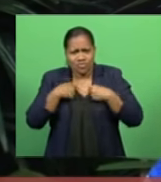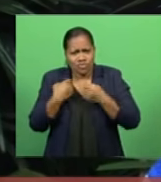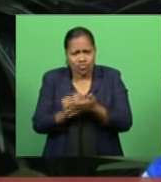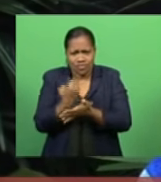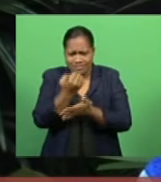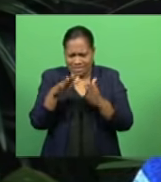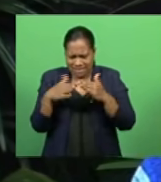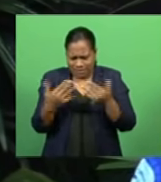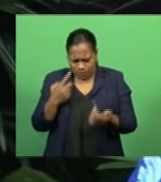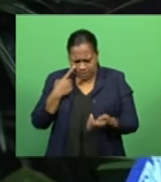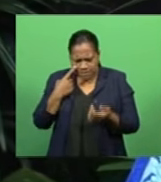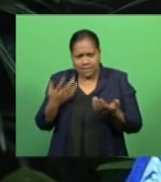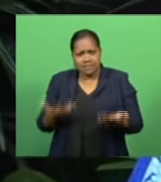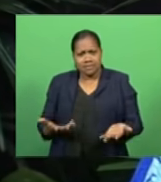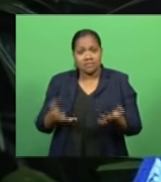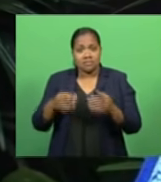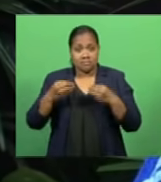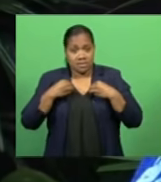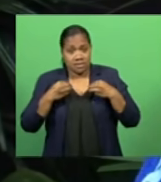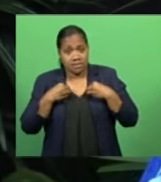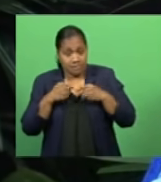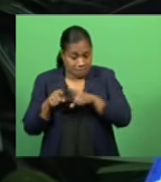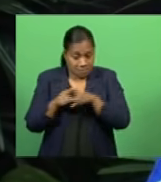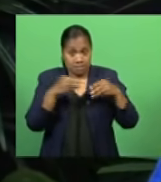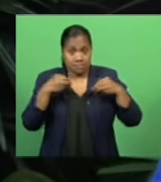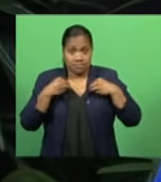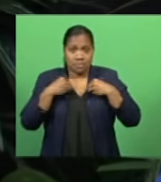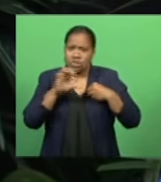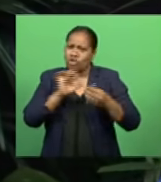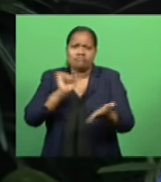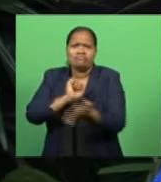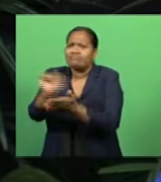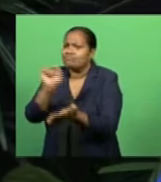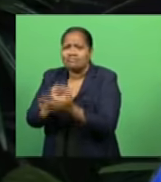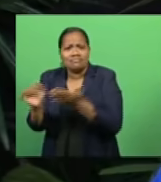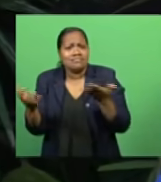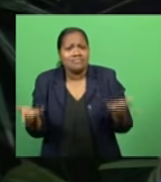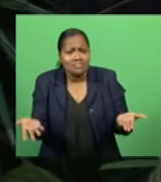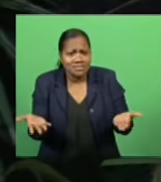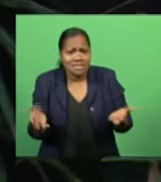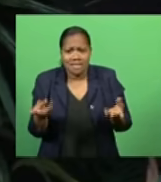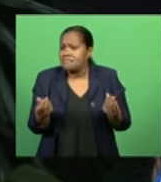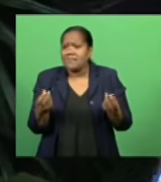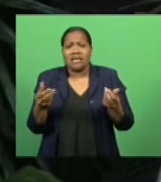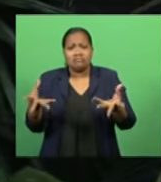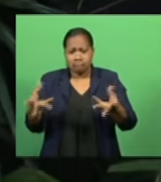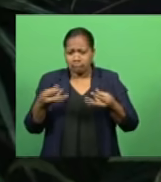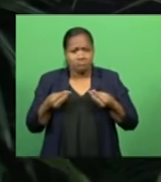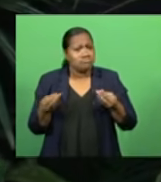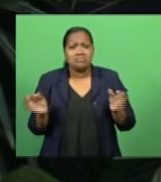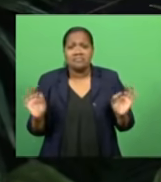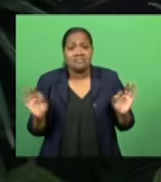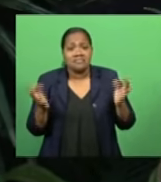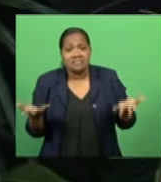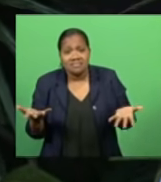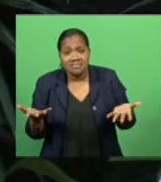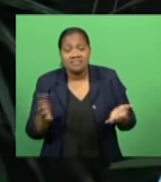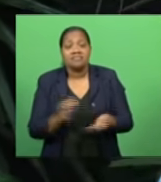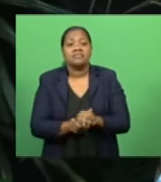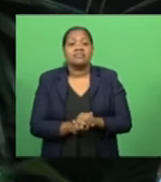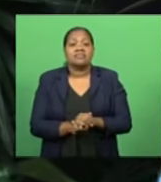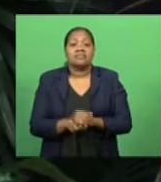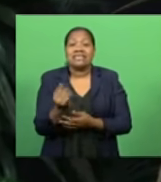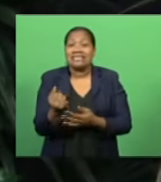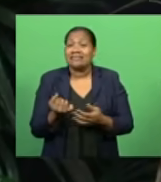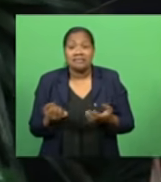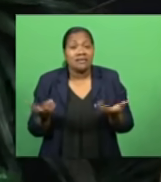recession, which means that businesses are not selling, they're not making money, the revenue is not generated, VAT income